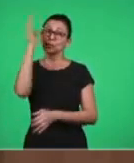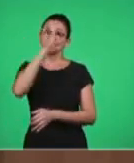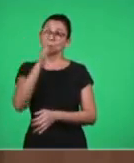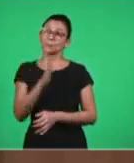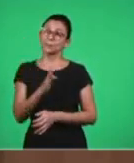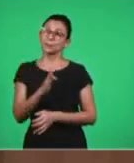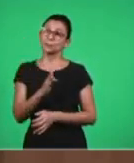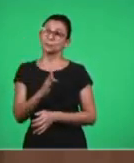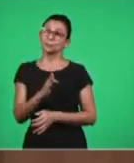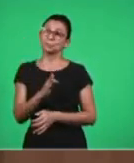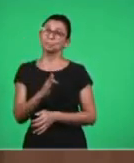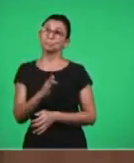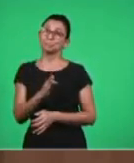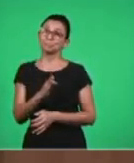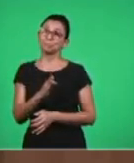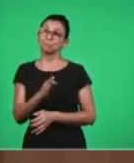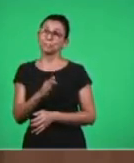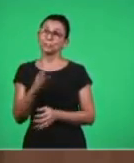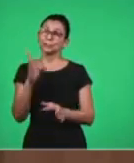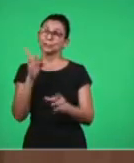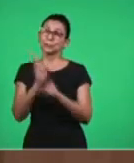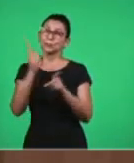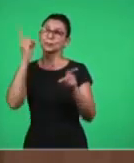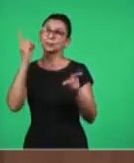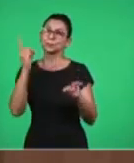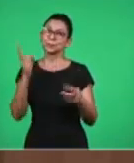today. People that